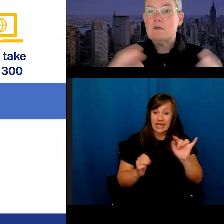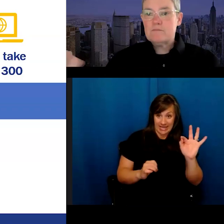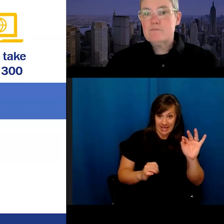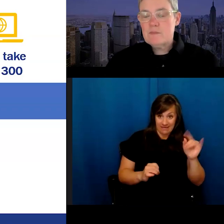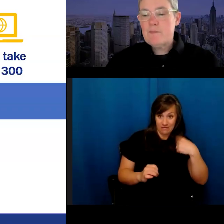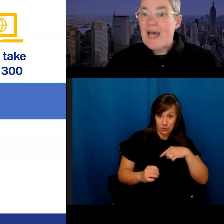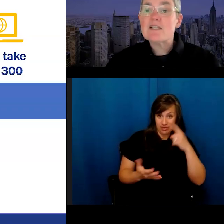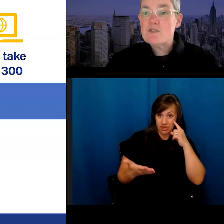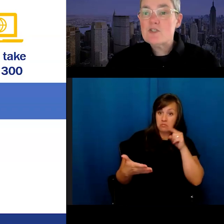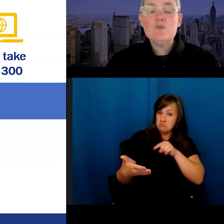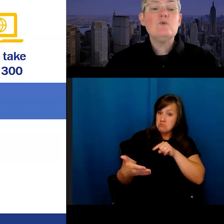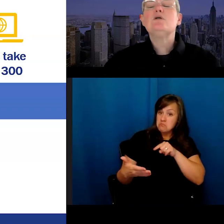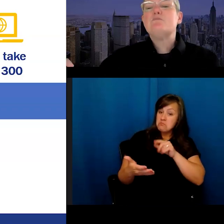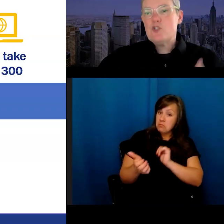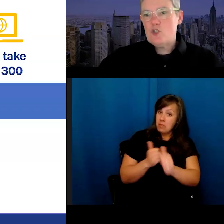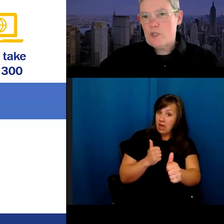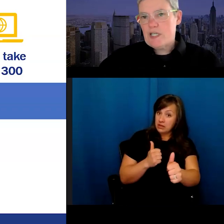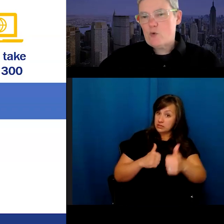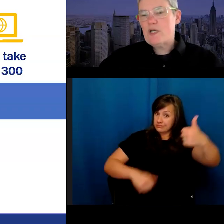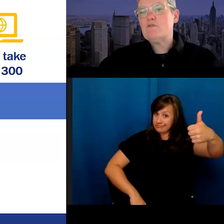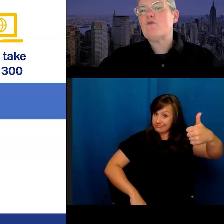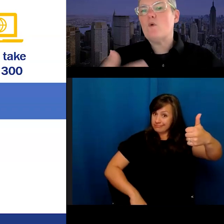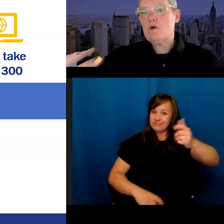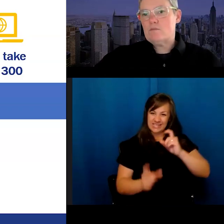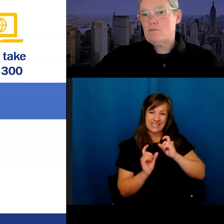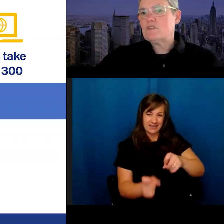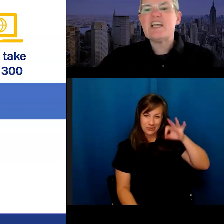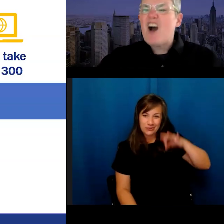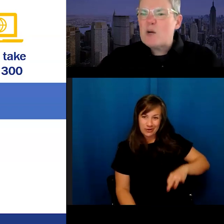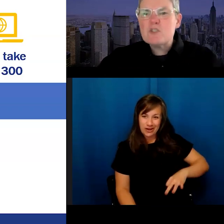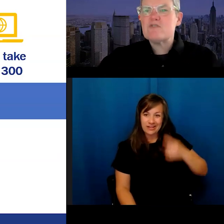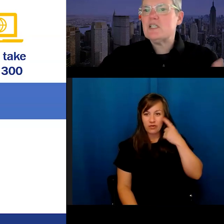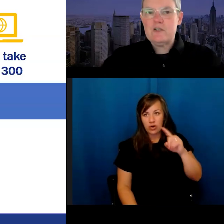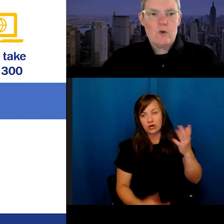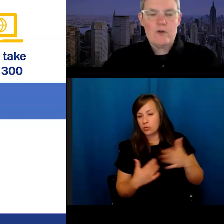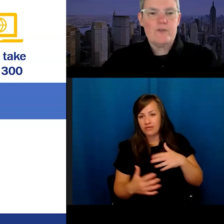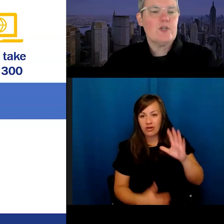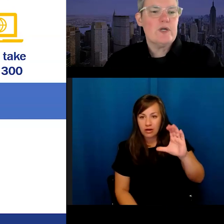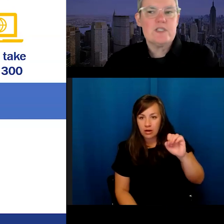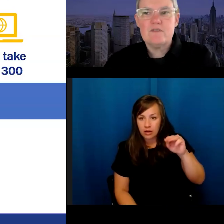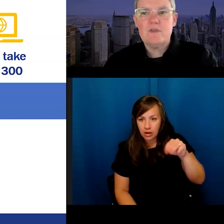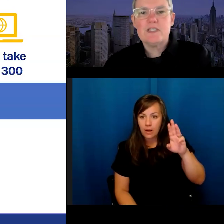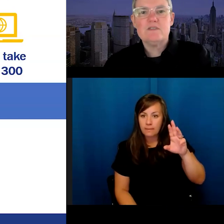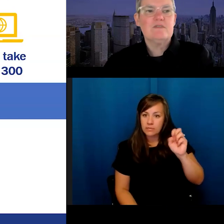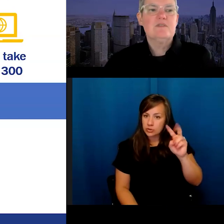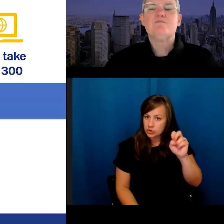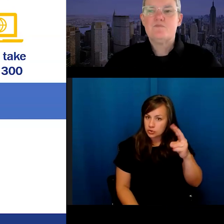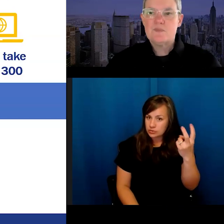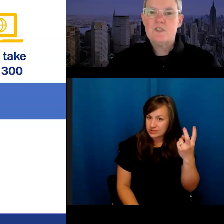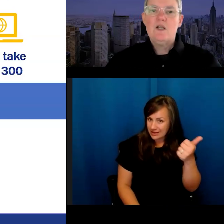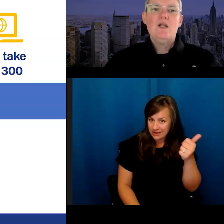evaluator passes you, you would get credit for, say, Comp 210 or the 3 credits of